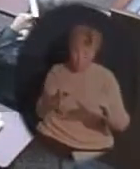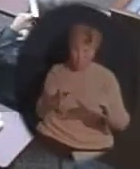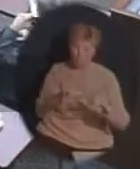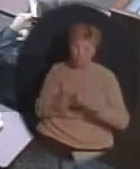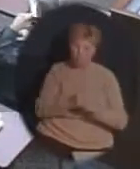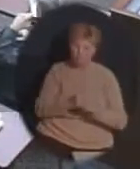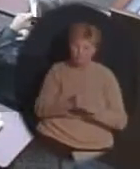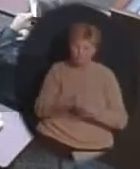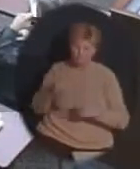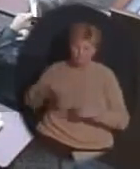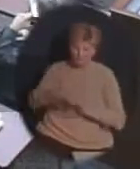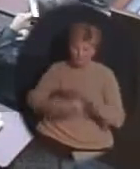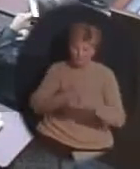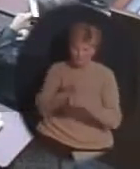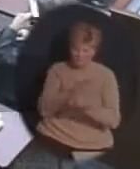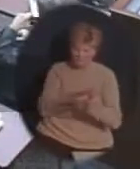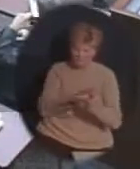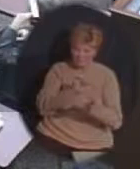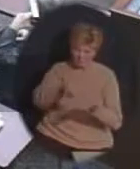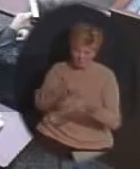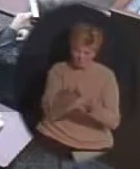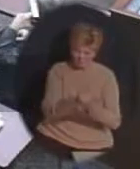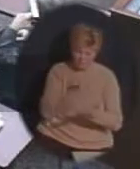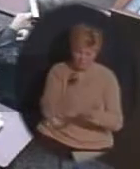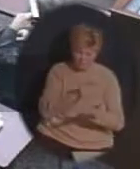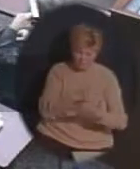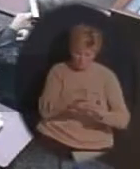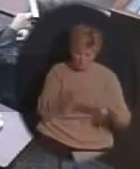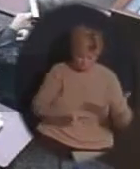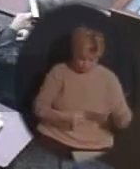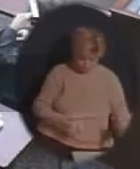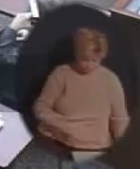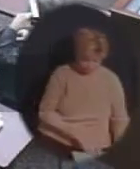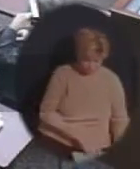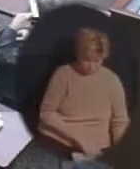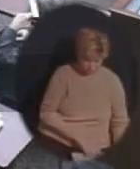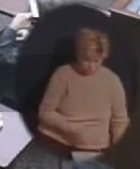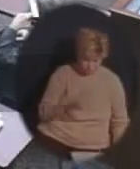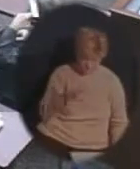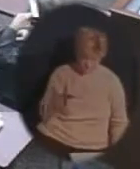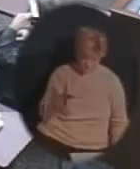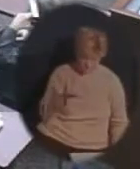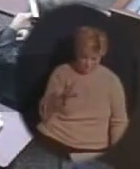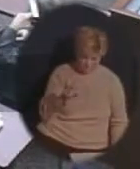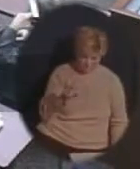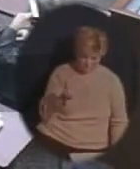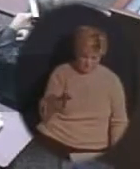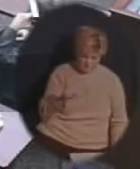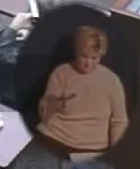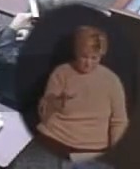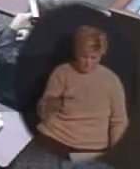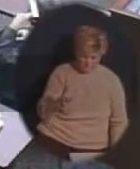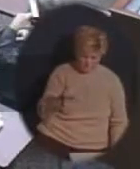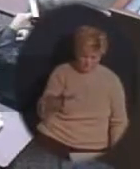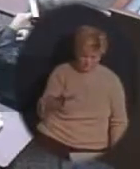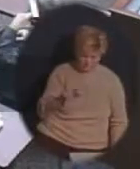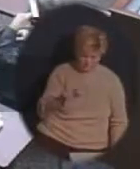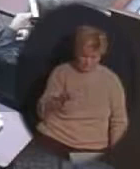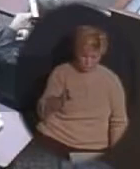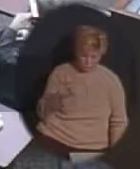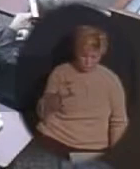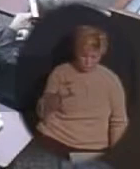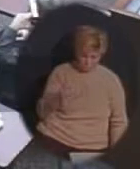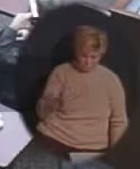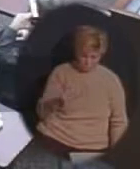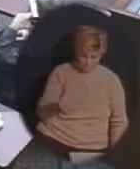This year's Academy graduates are Arlen Briggs, John Crespi, Bernie Darter, Nancy Ellis, Joanne Elner,